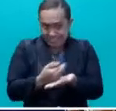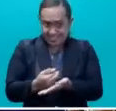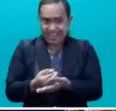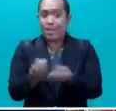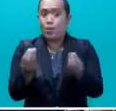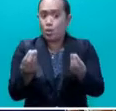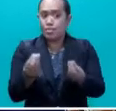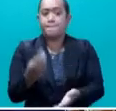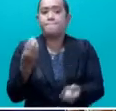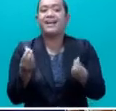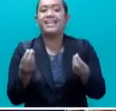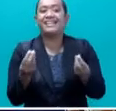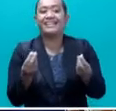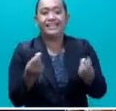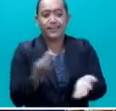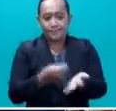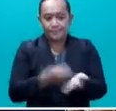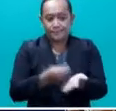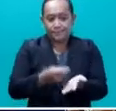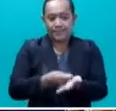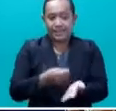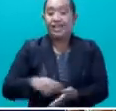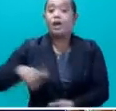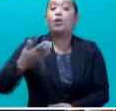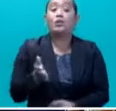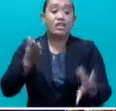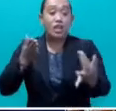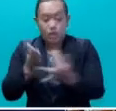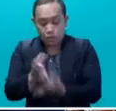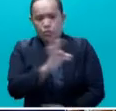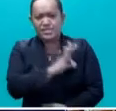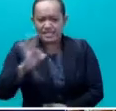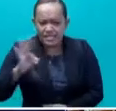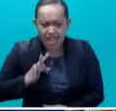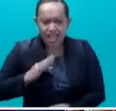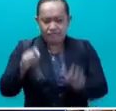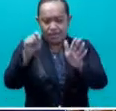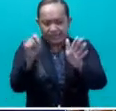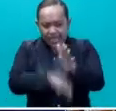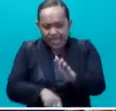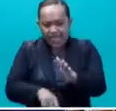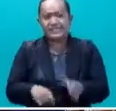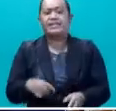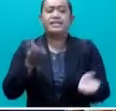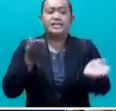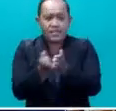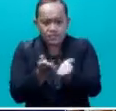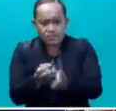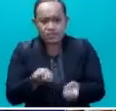of benefits per annum. That's through the staff payments, the staff tax paid, the services